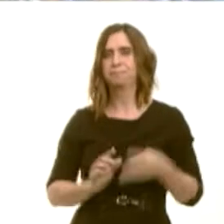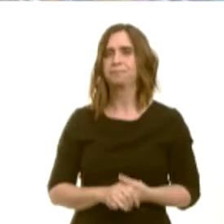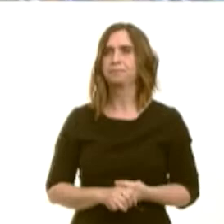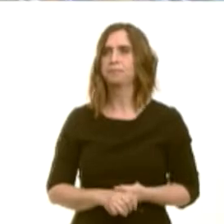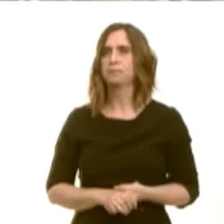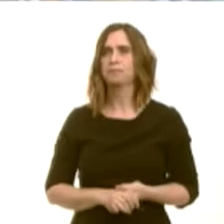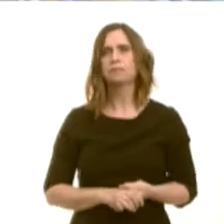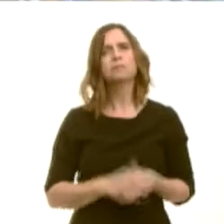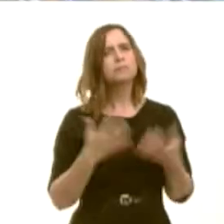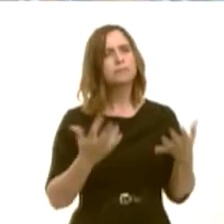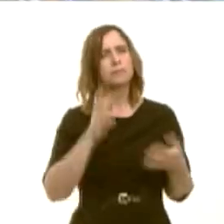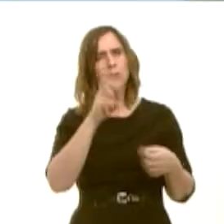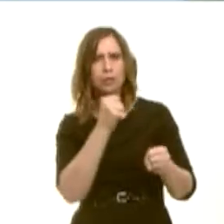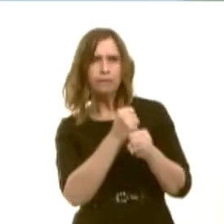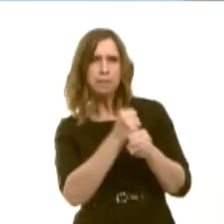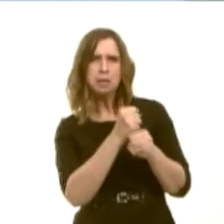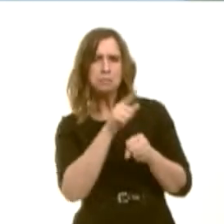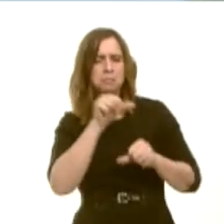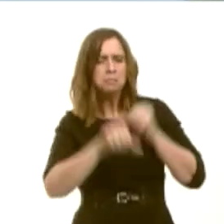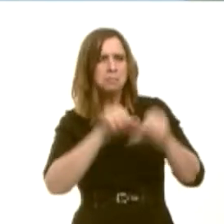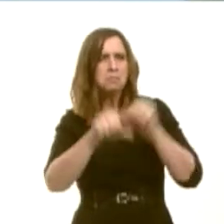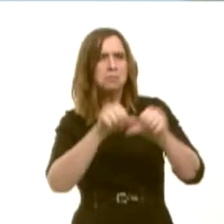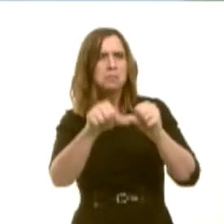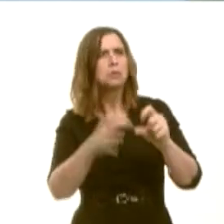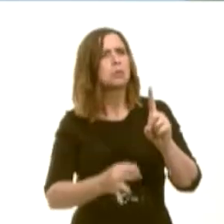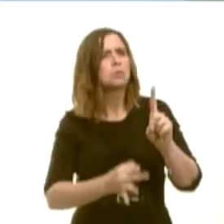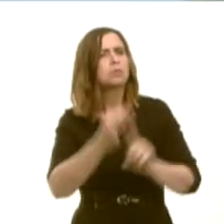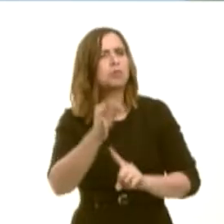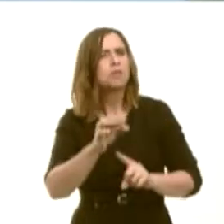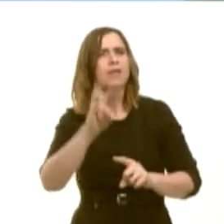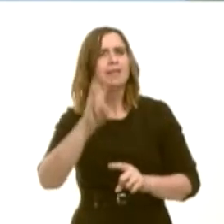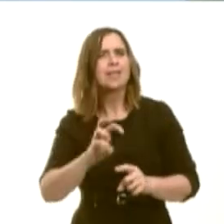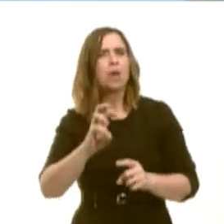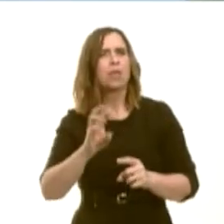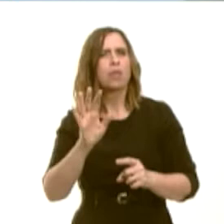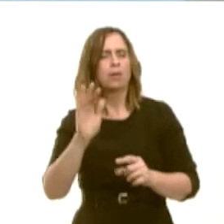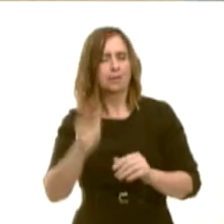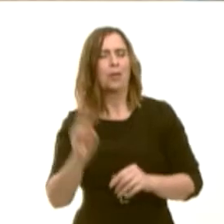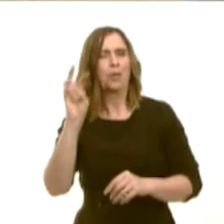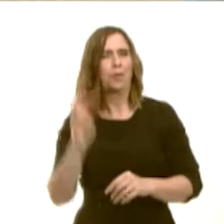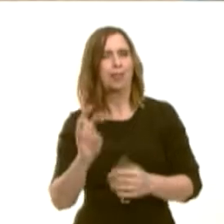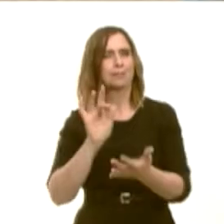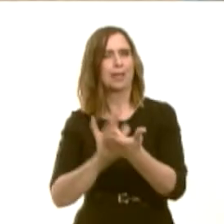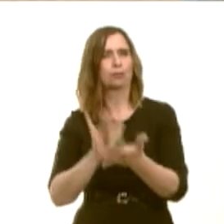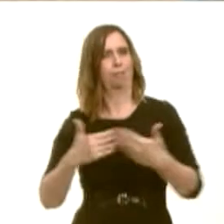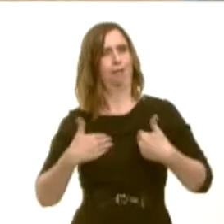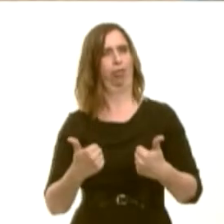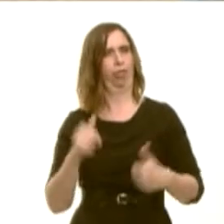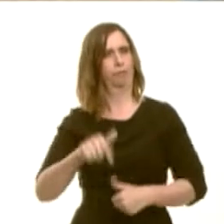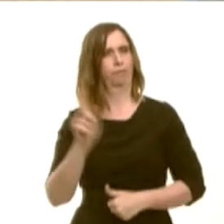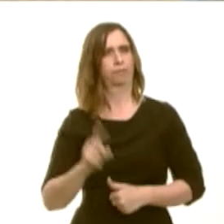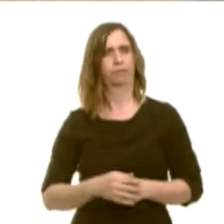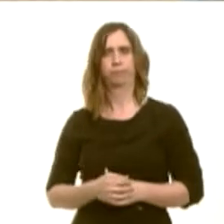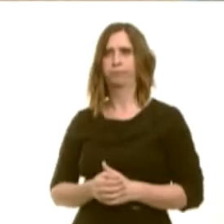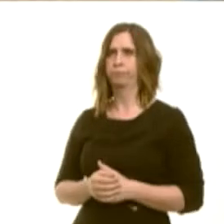steps have been taken by the Welsh Government to improve health outcomes for patients in South Wales Central? Well, we invested an additional £295